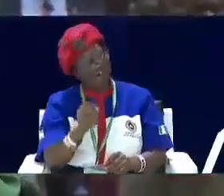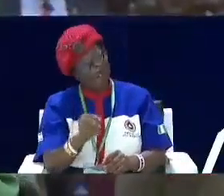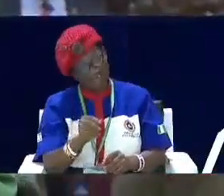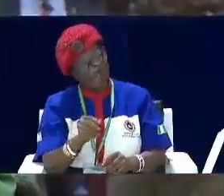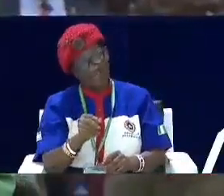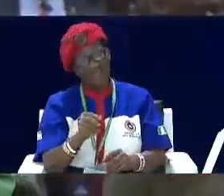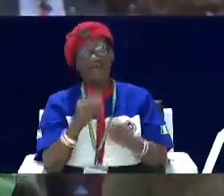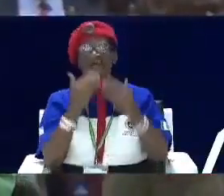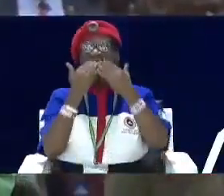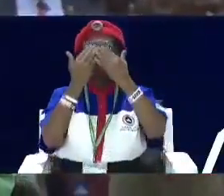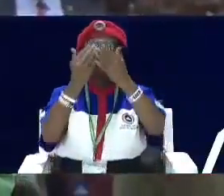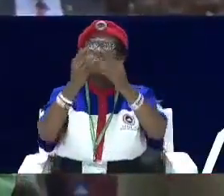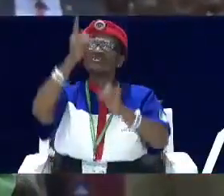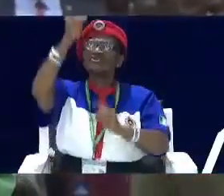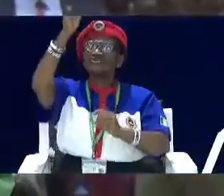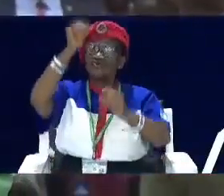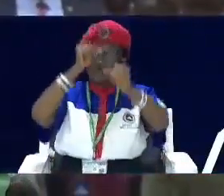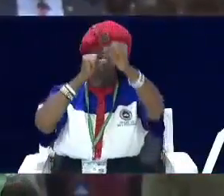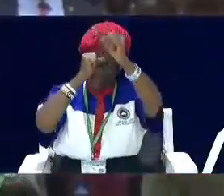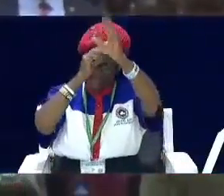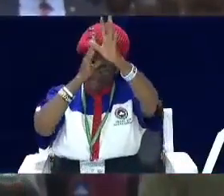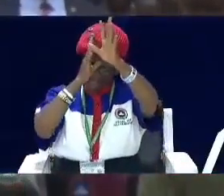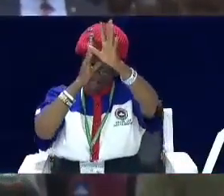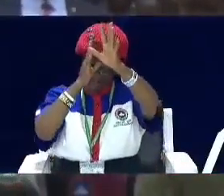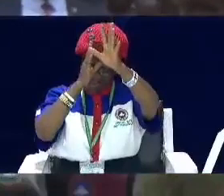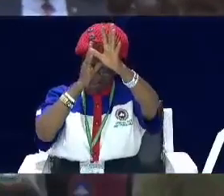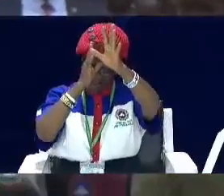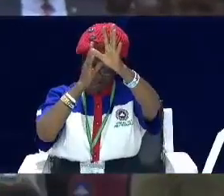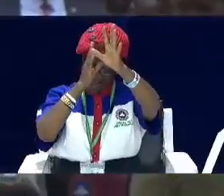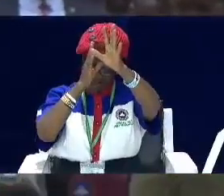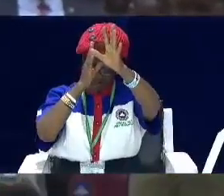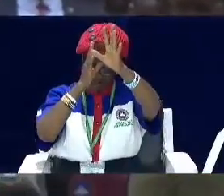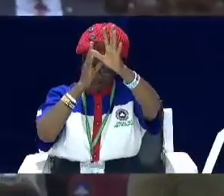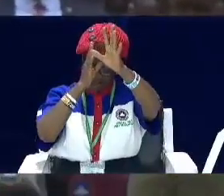Thank you, Father. Baba eseun.